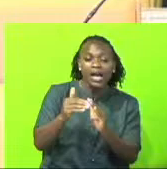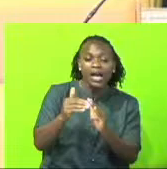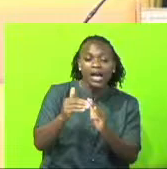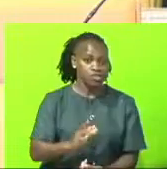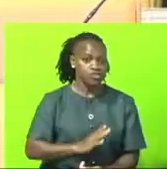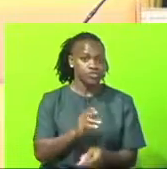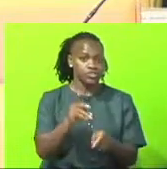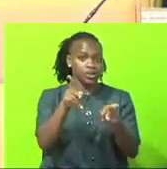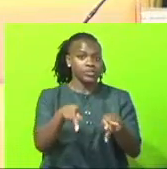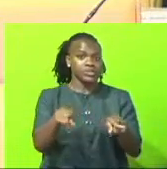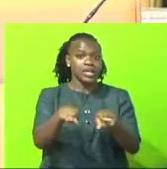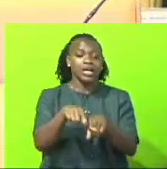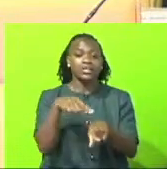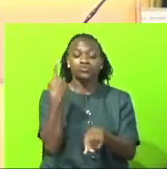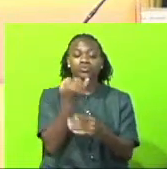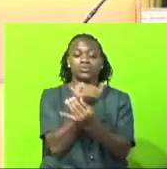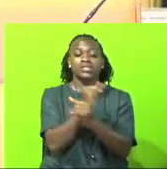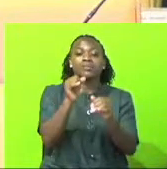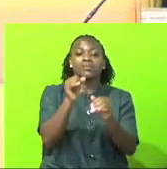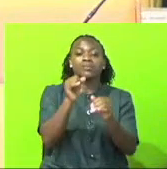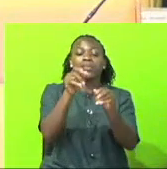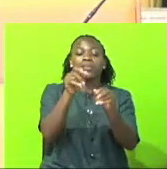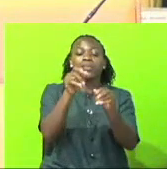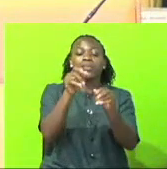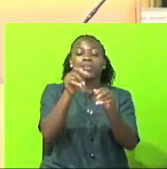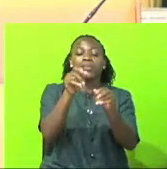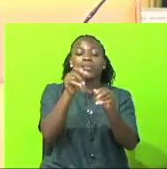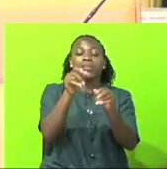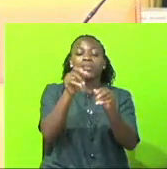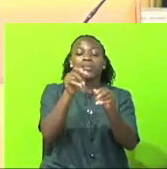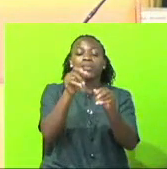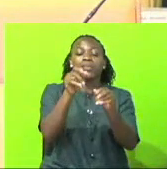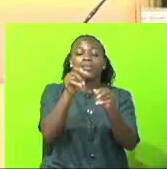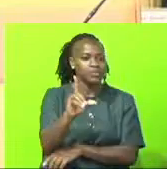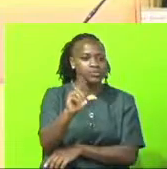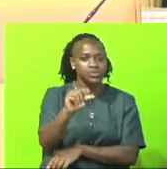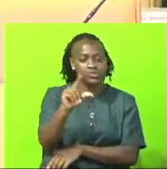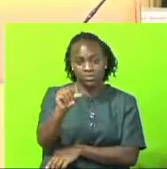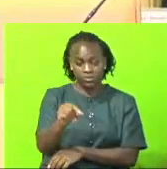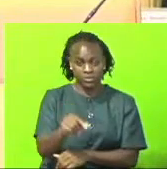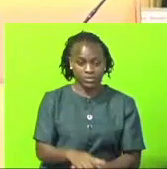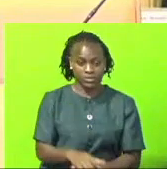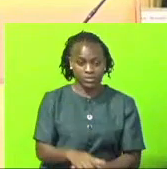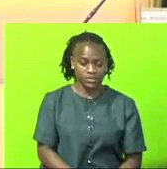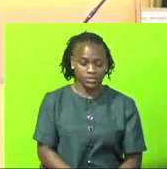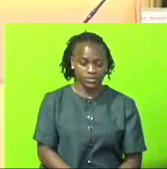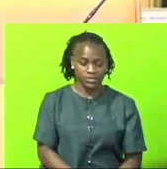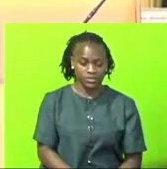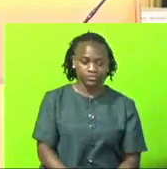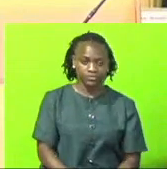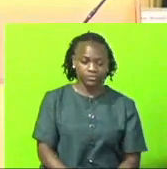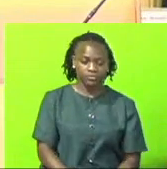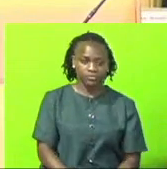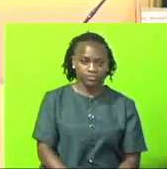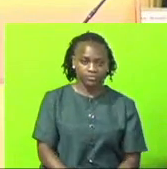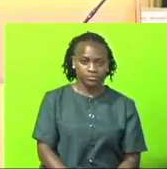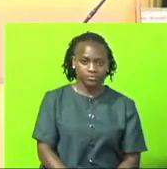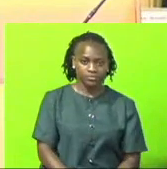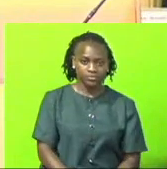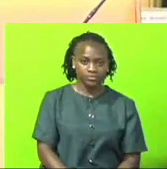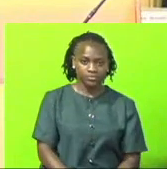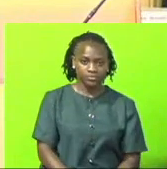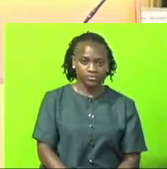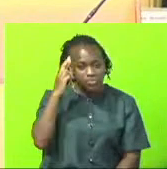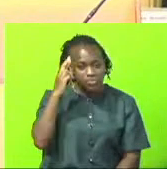as an independent candidate on 7th December 2020. On that occasion,